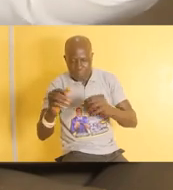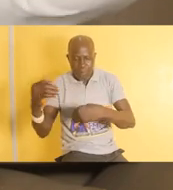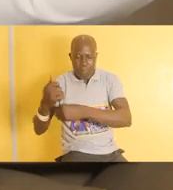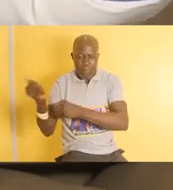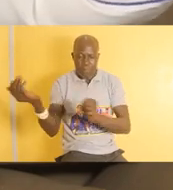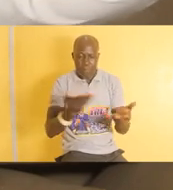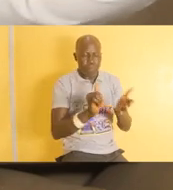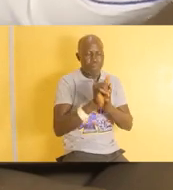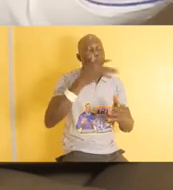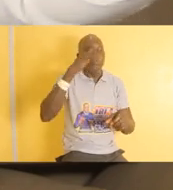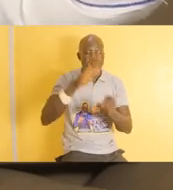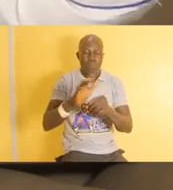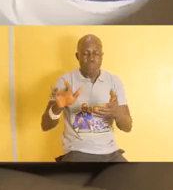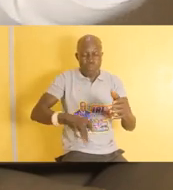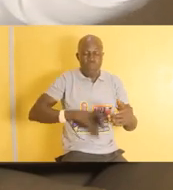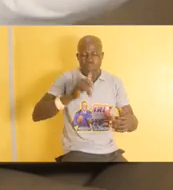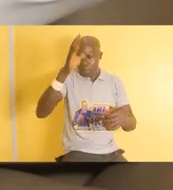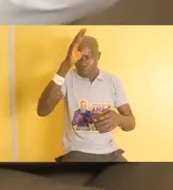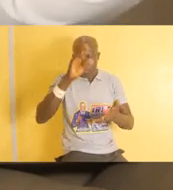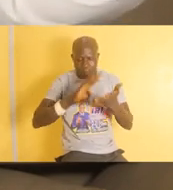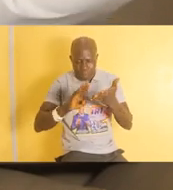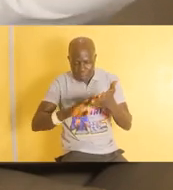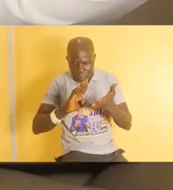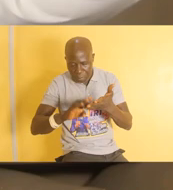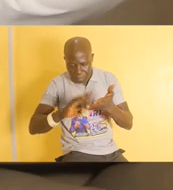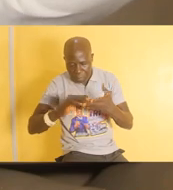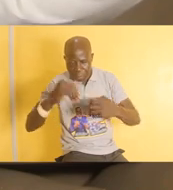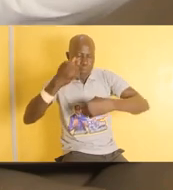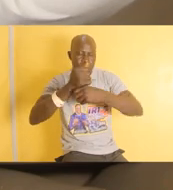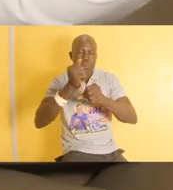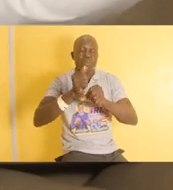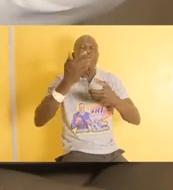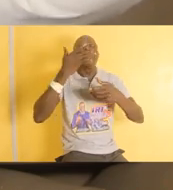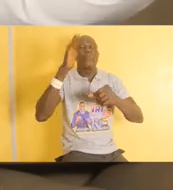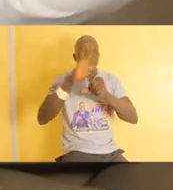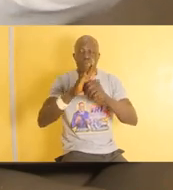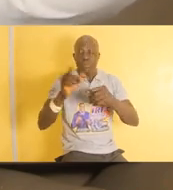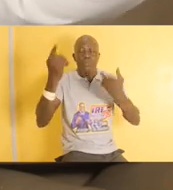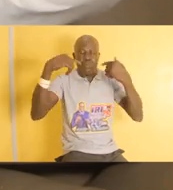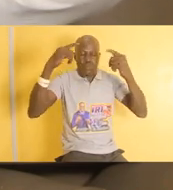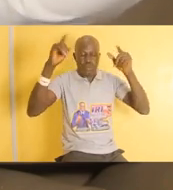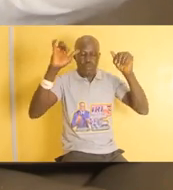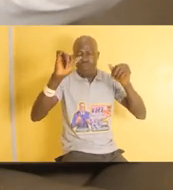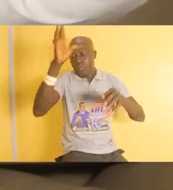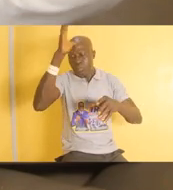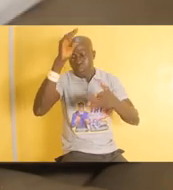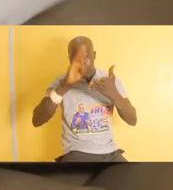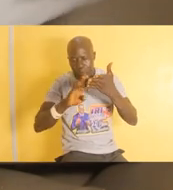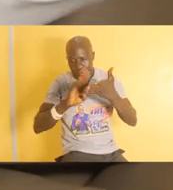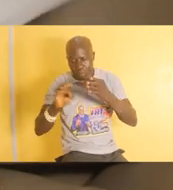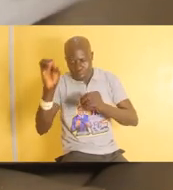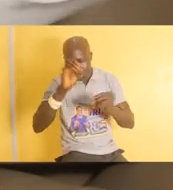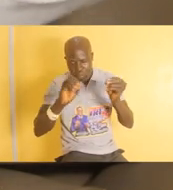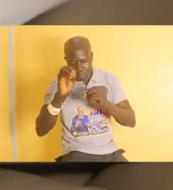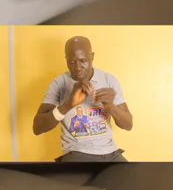mo le ise o ya baba jowo Mulerita, ah,